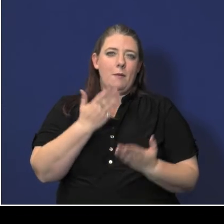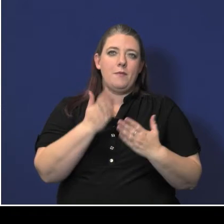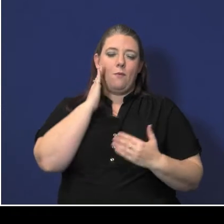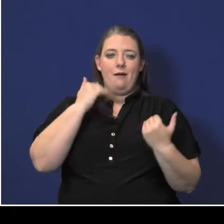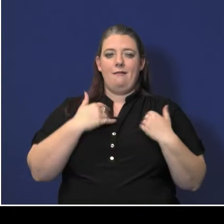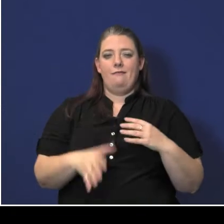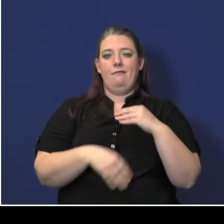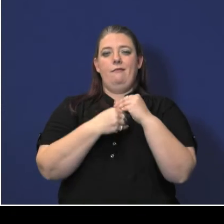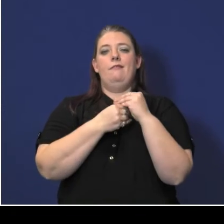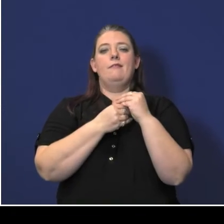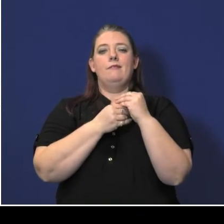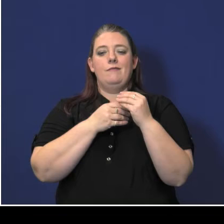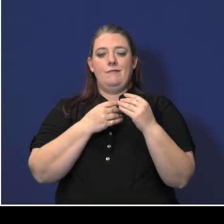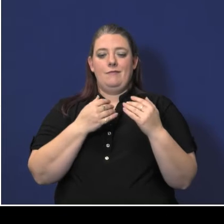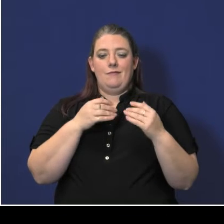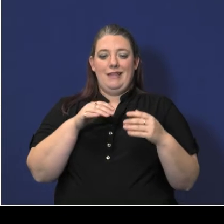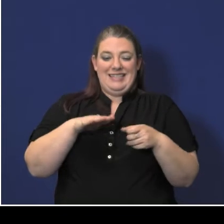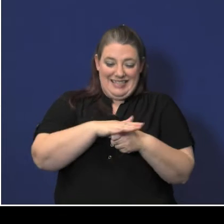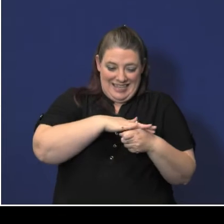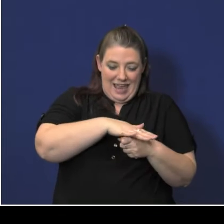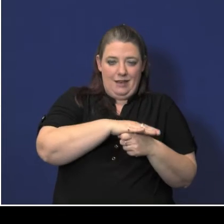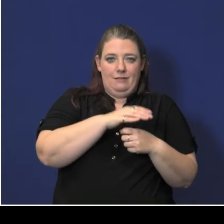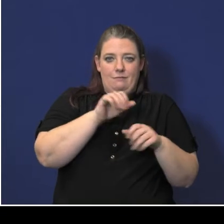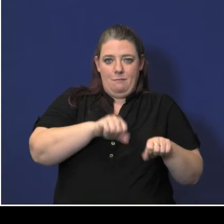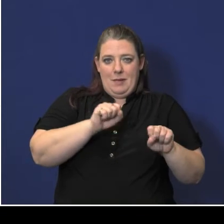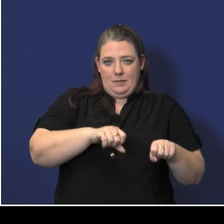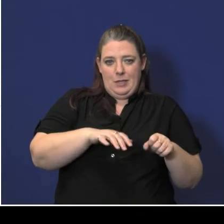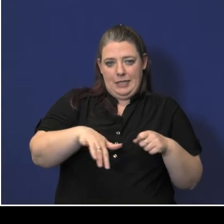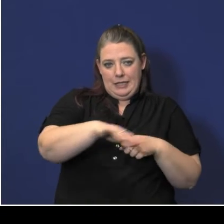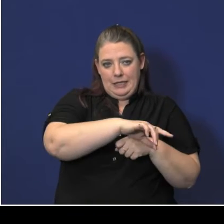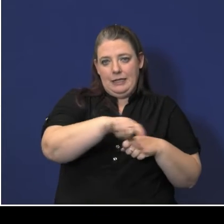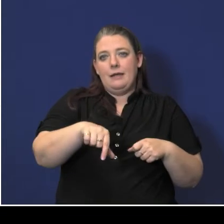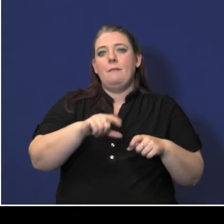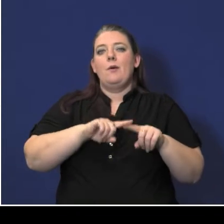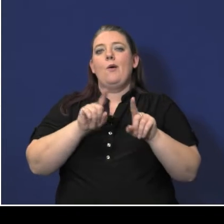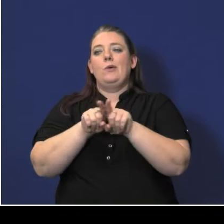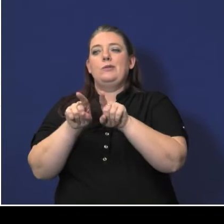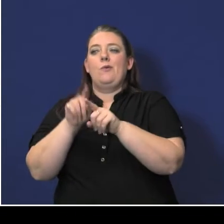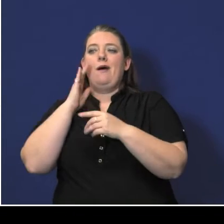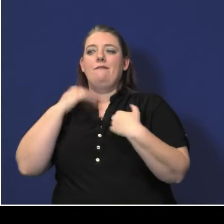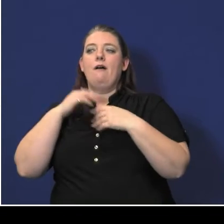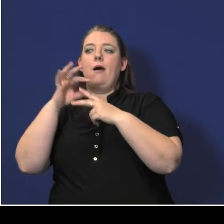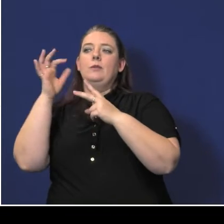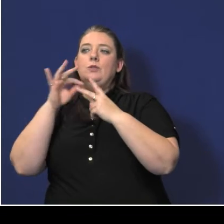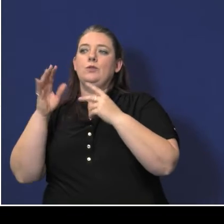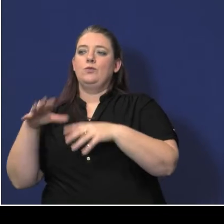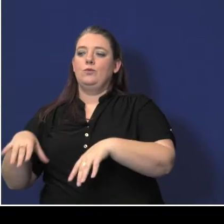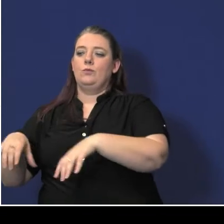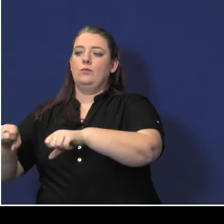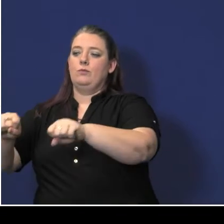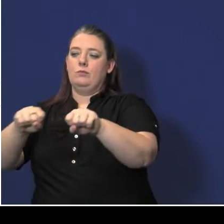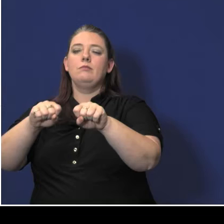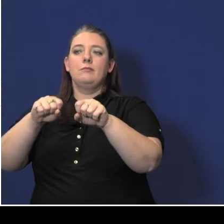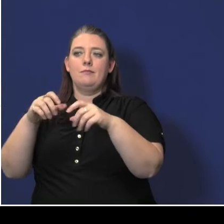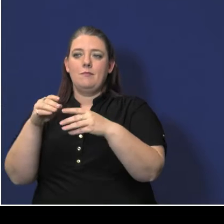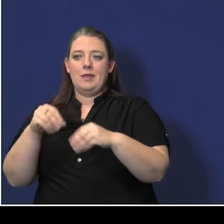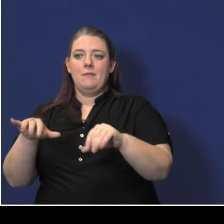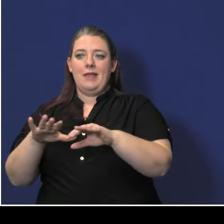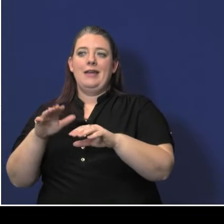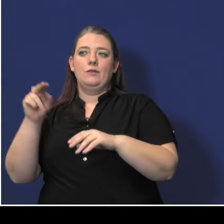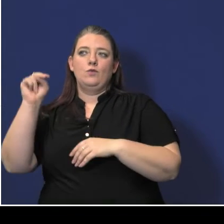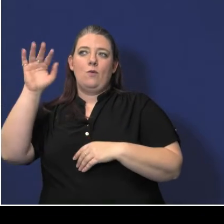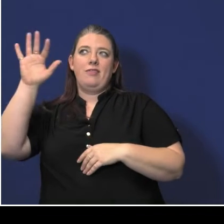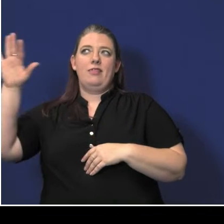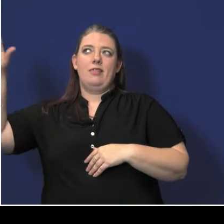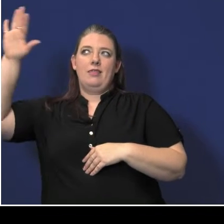additional on-site capacity as part of that master plan, but we're also looking at options to acquire some land just north of us